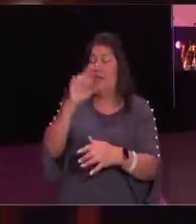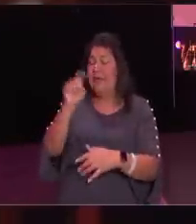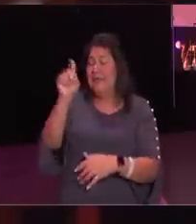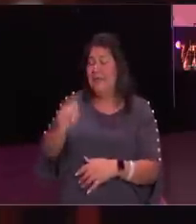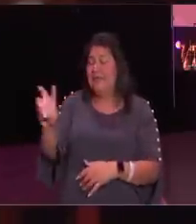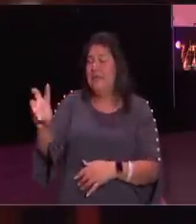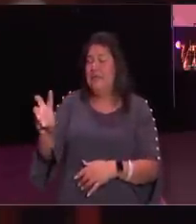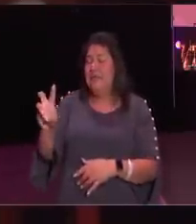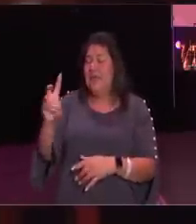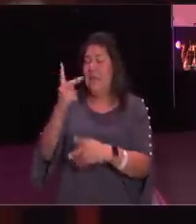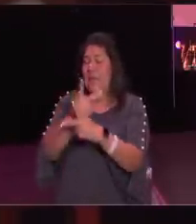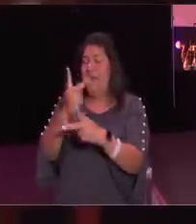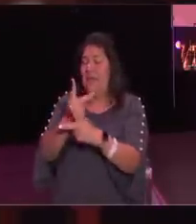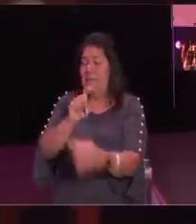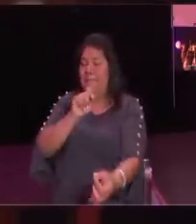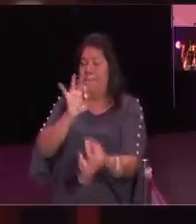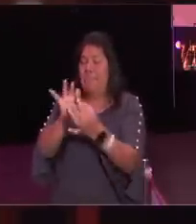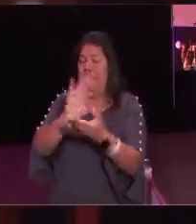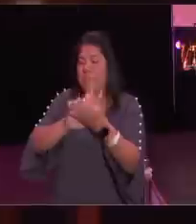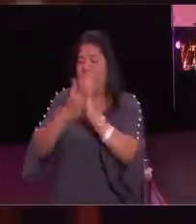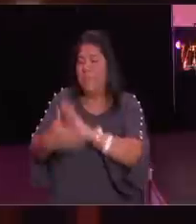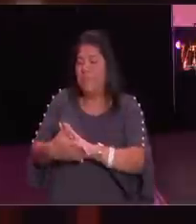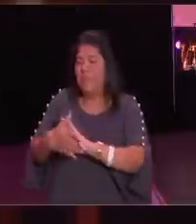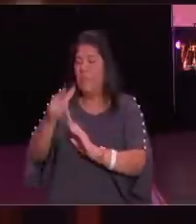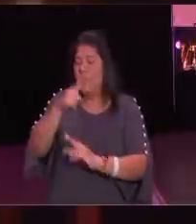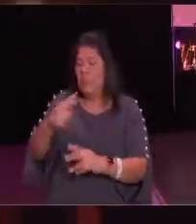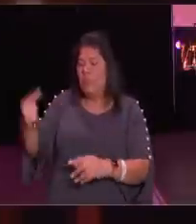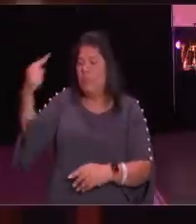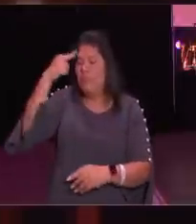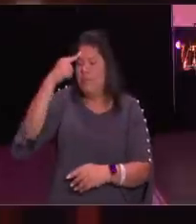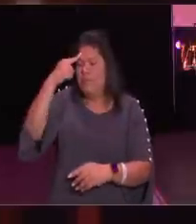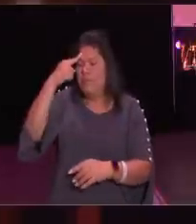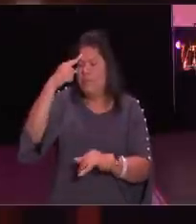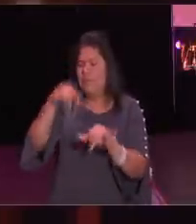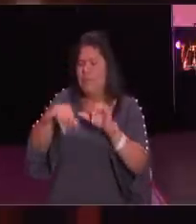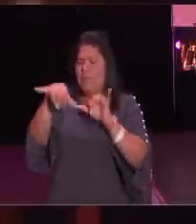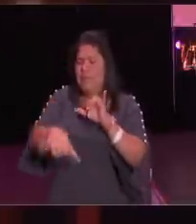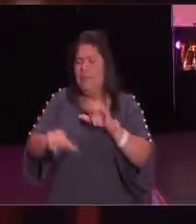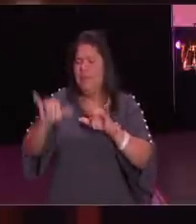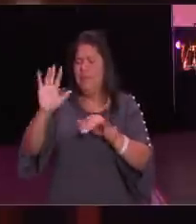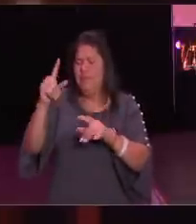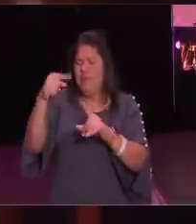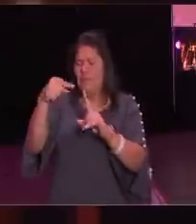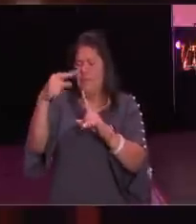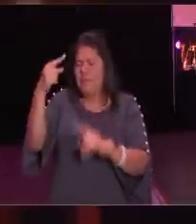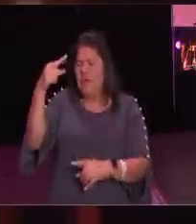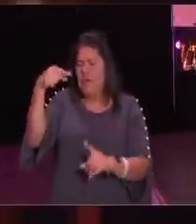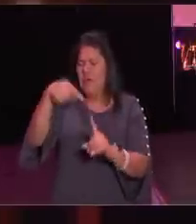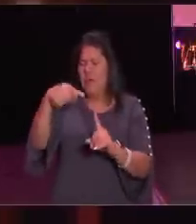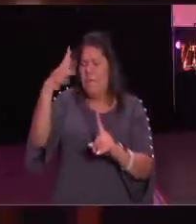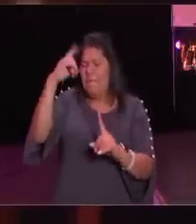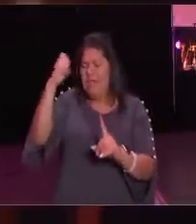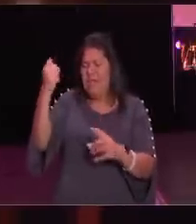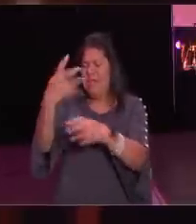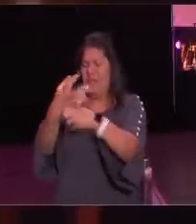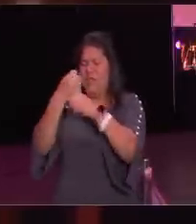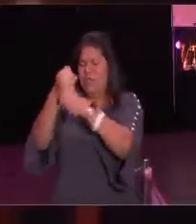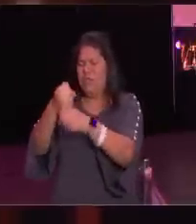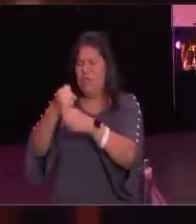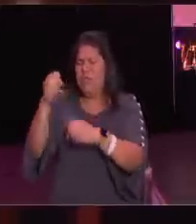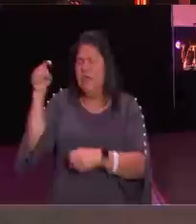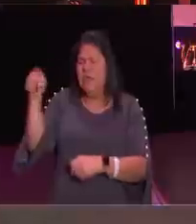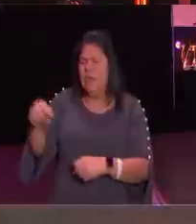says, you will keep him in perfect peace, whose mind is stayed on you because he trusts in